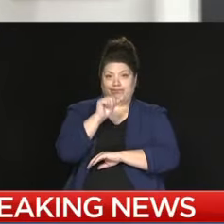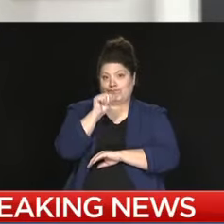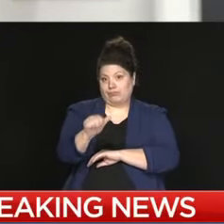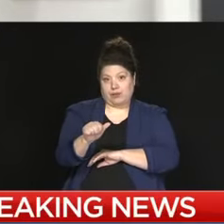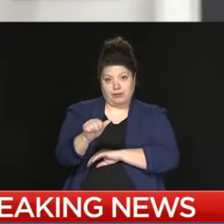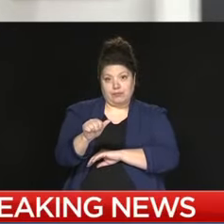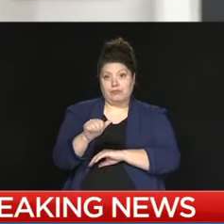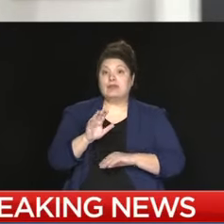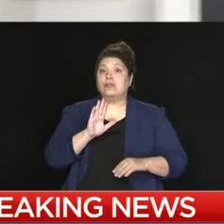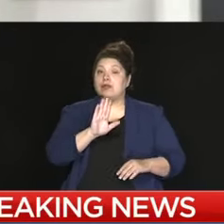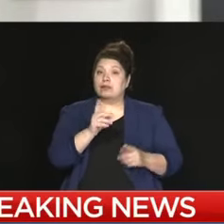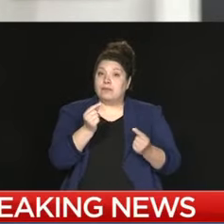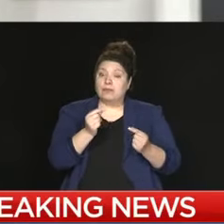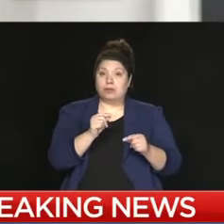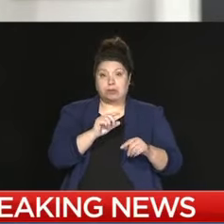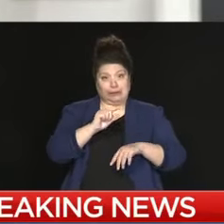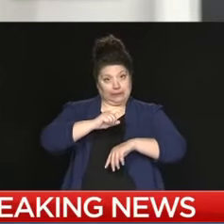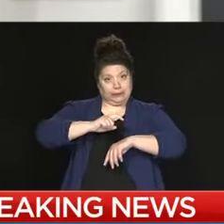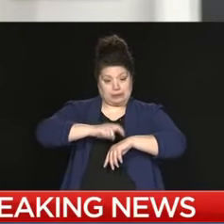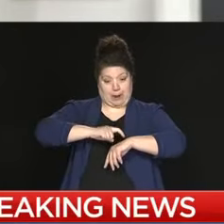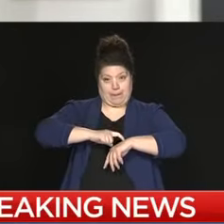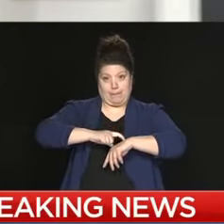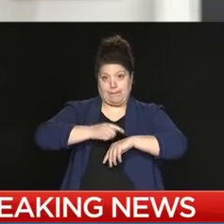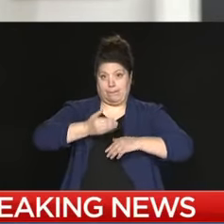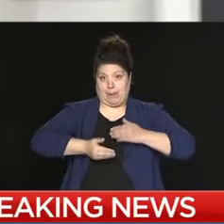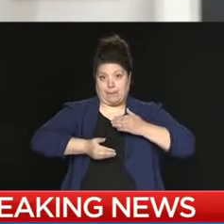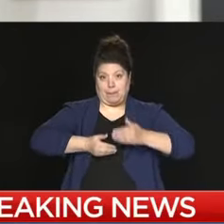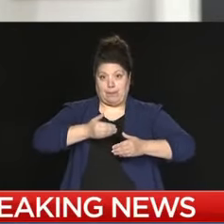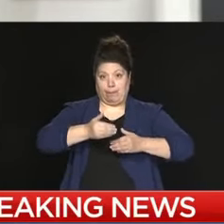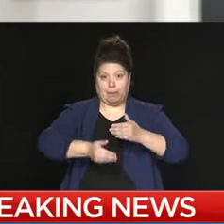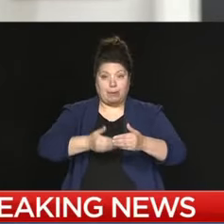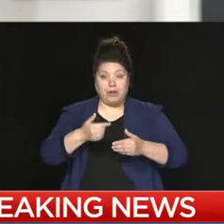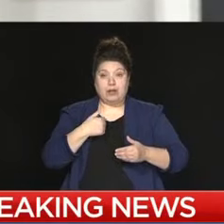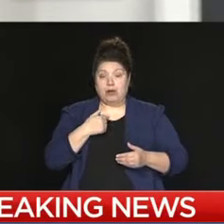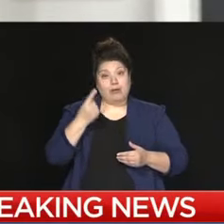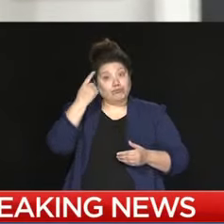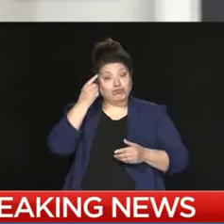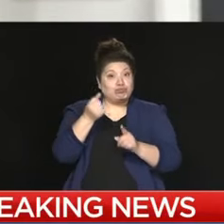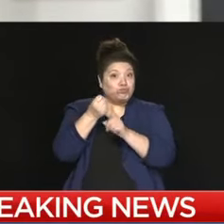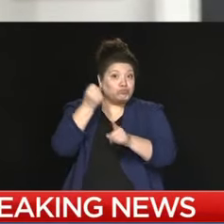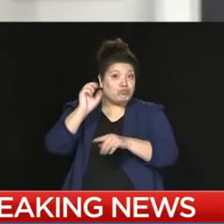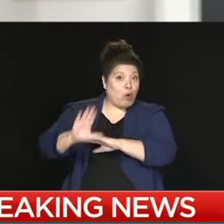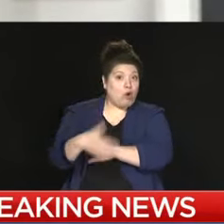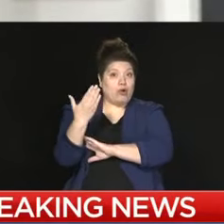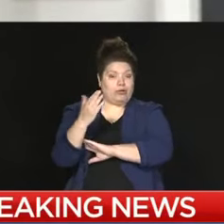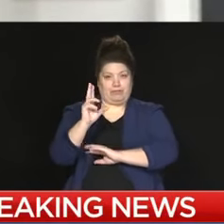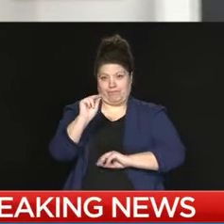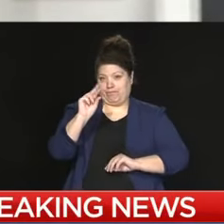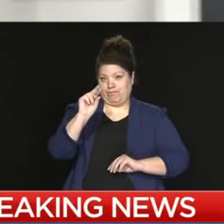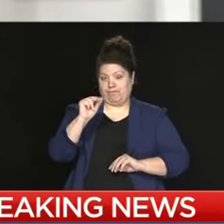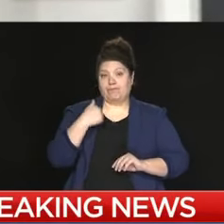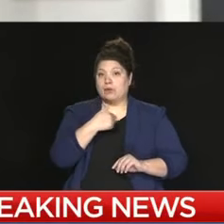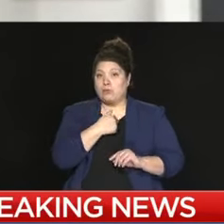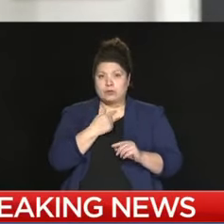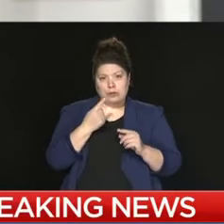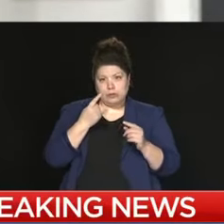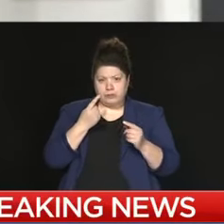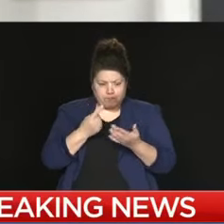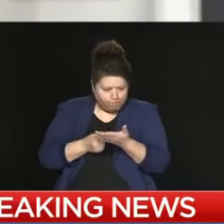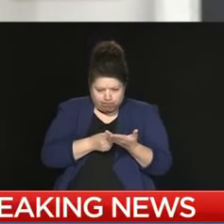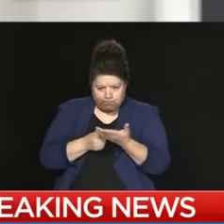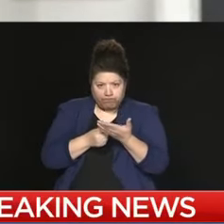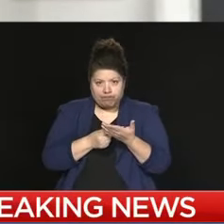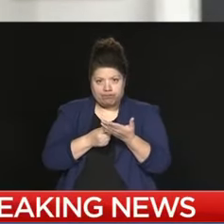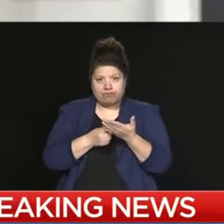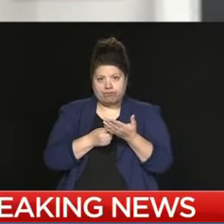It's going to take time. It won't be as simple or as easy as flipping a switch. It'll require a lot of coordination at